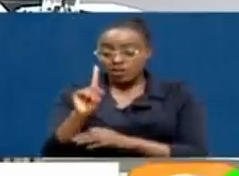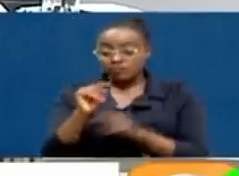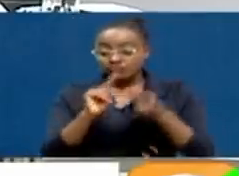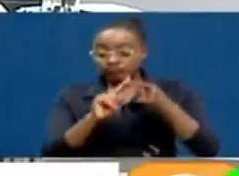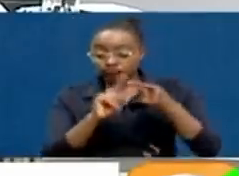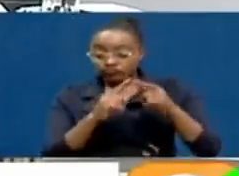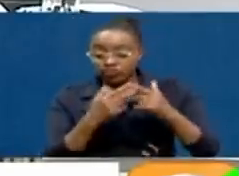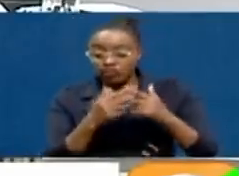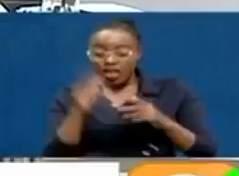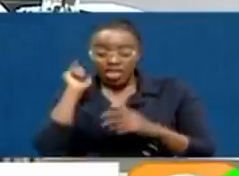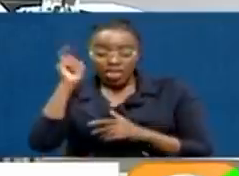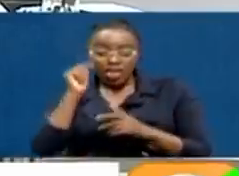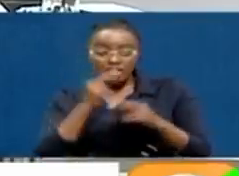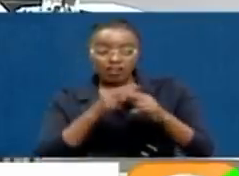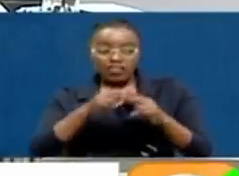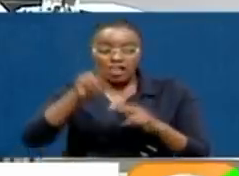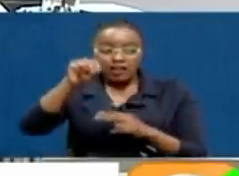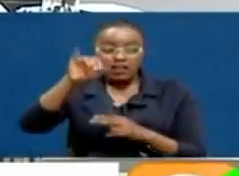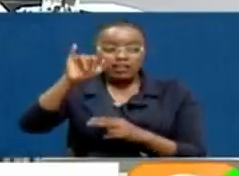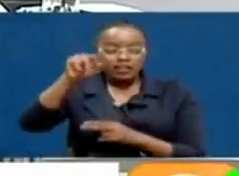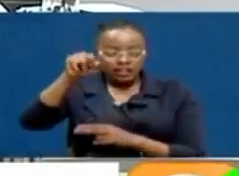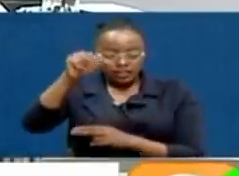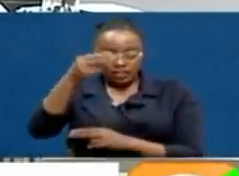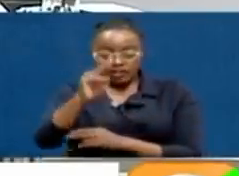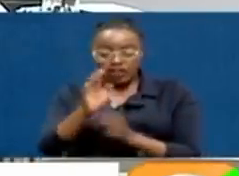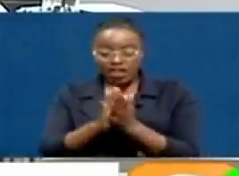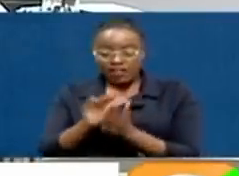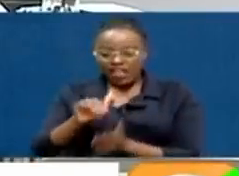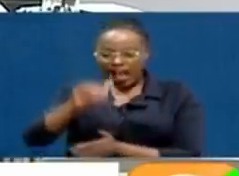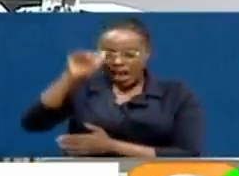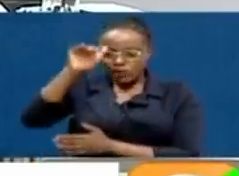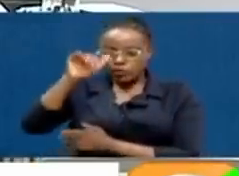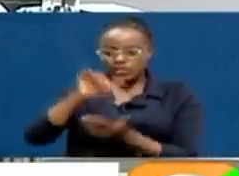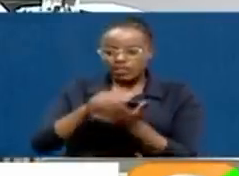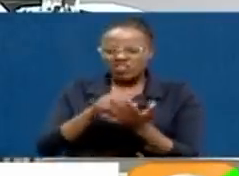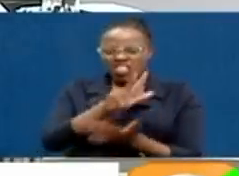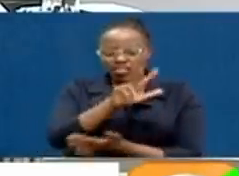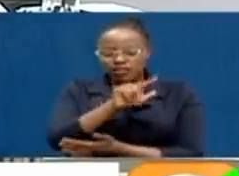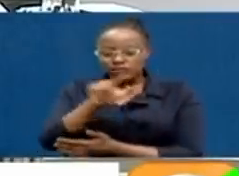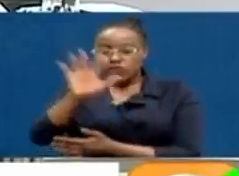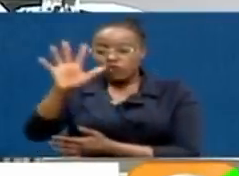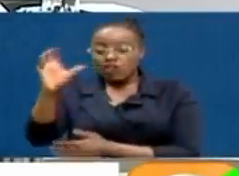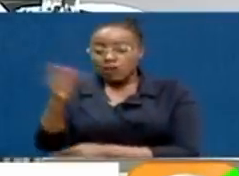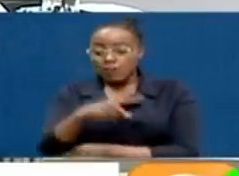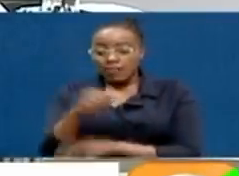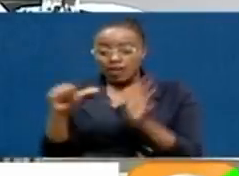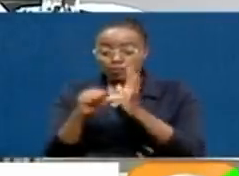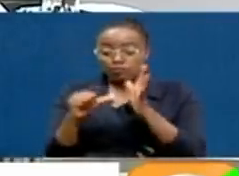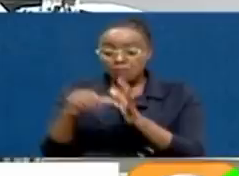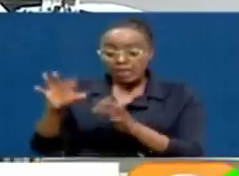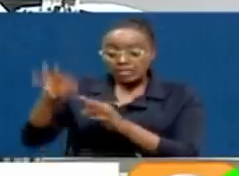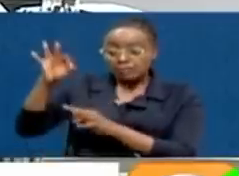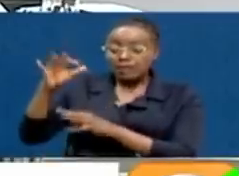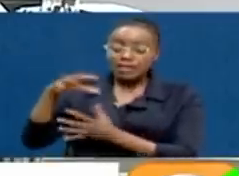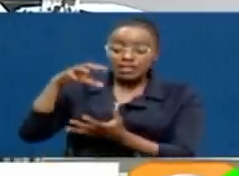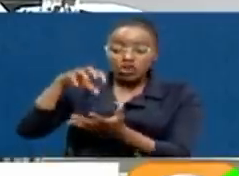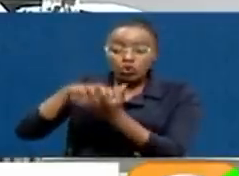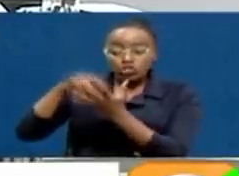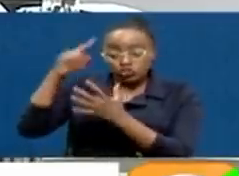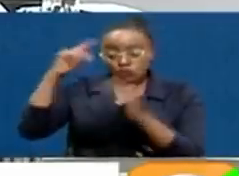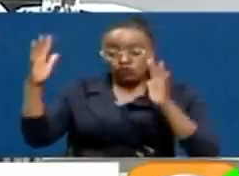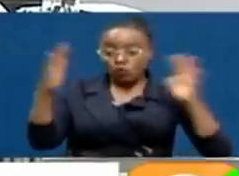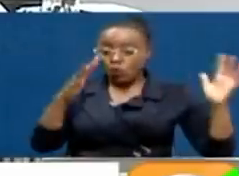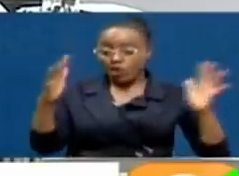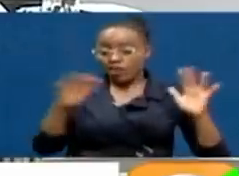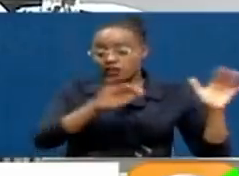then the hopper, which is also known as the nymph, and the adult. This happens in about 3 to 5 months. That's a problem, depending on the weather conditions. And then, so